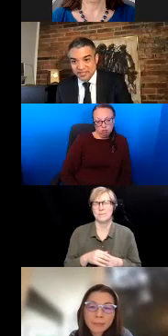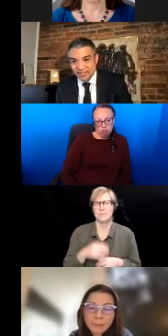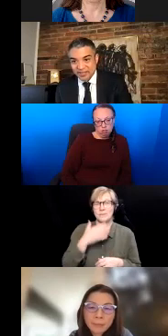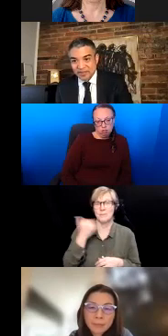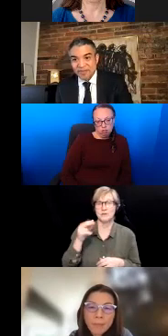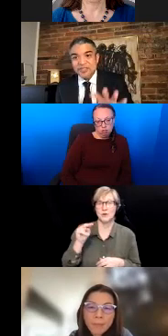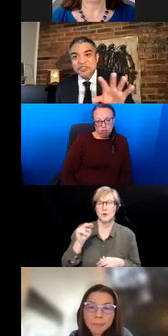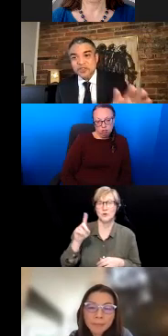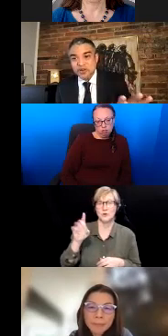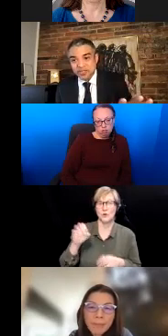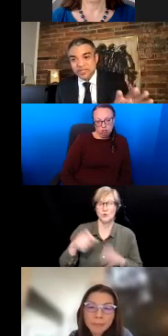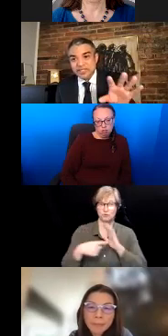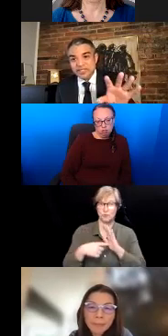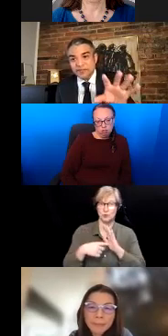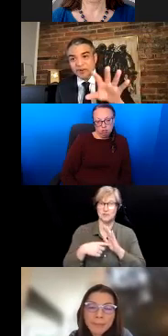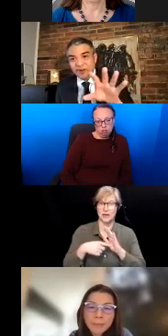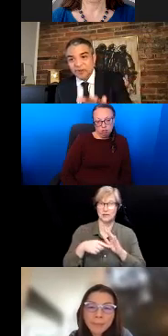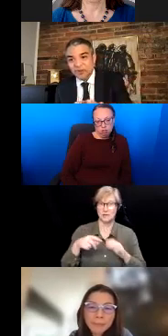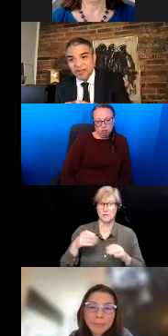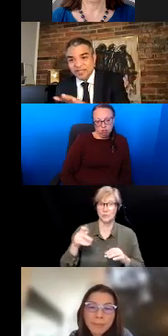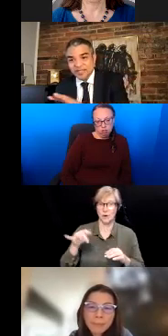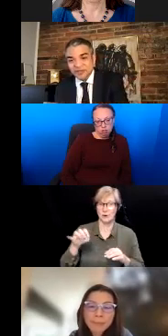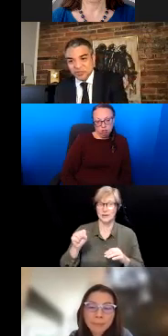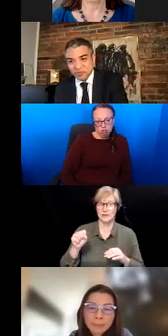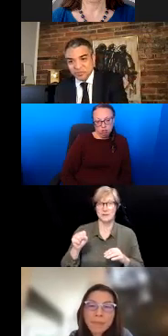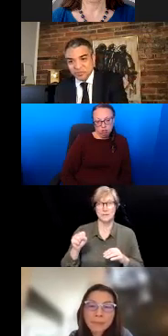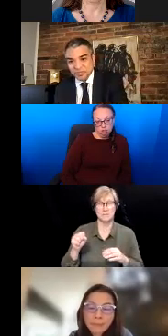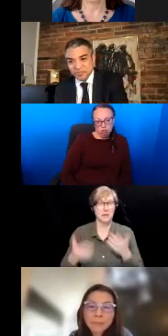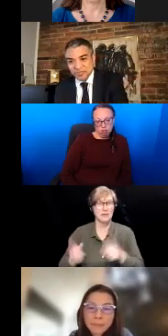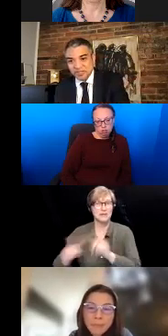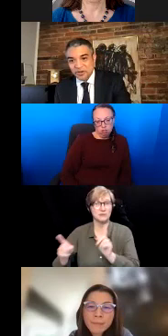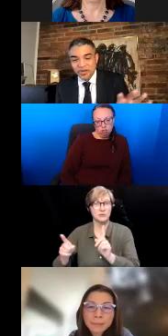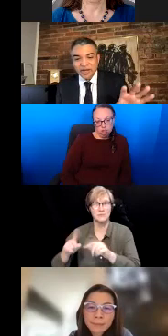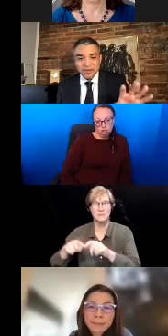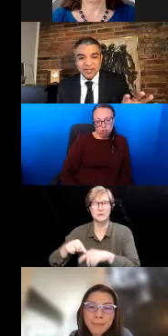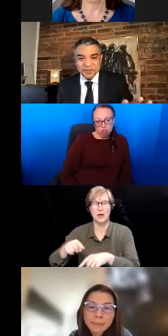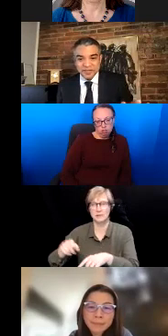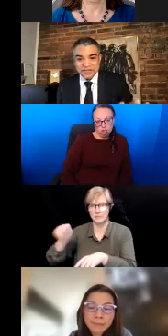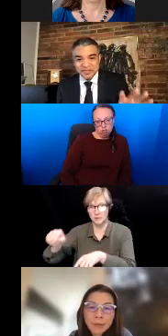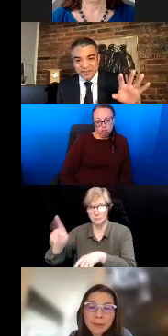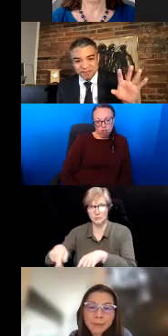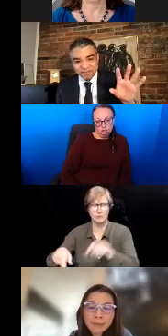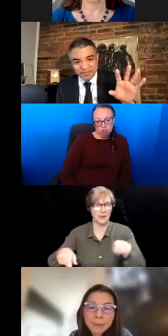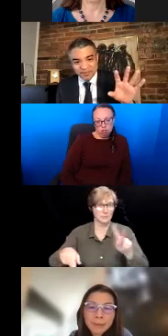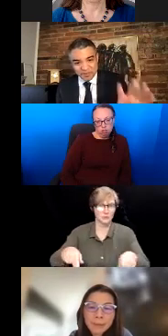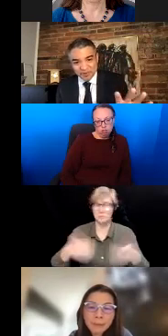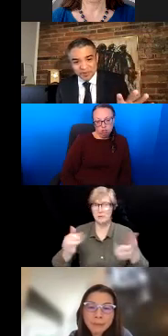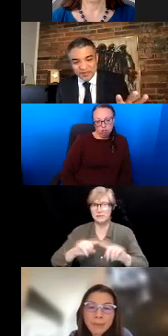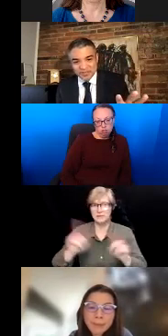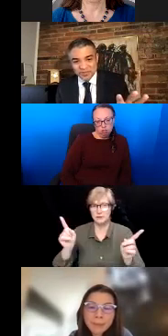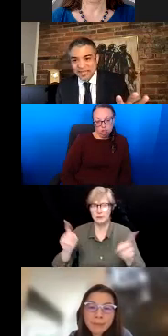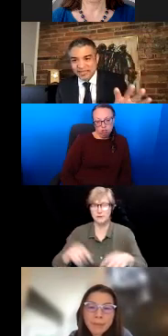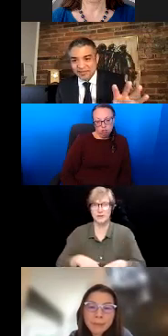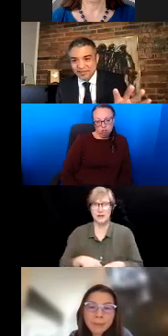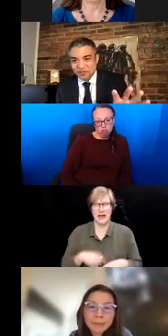properties may certainly differ across individuals. So I realized, because you know, I was going a little bit